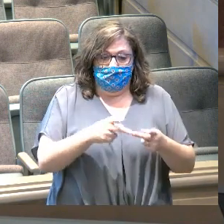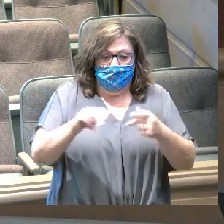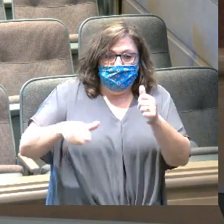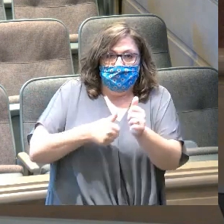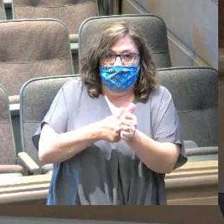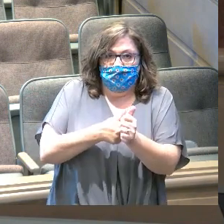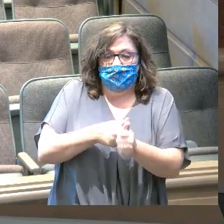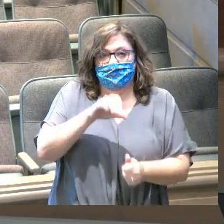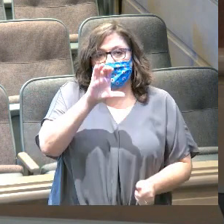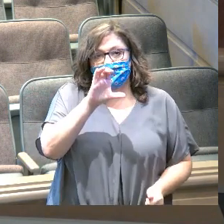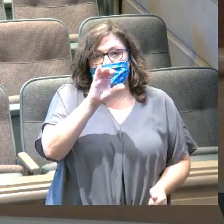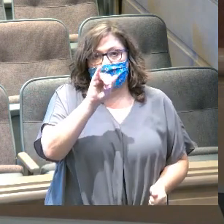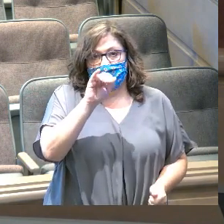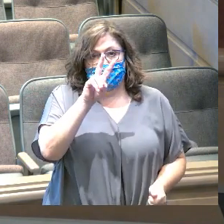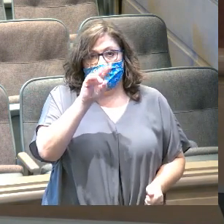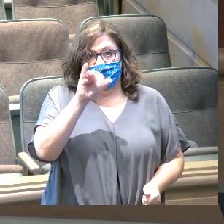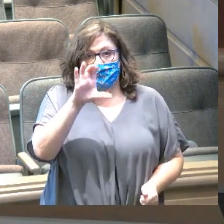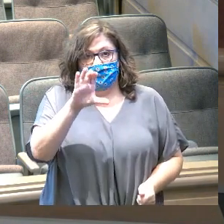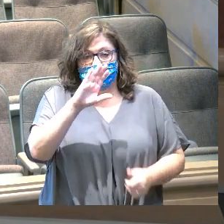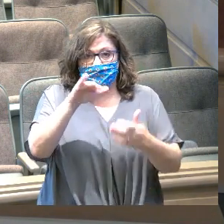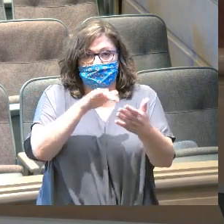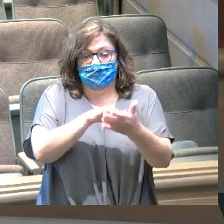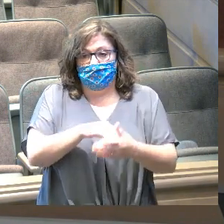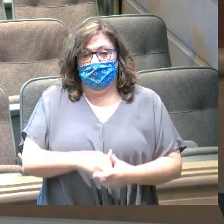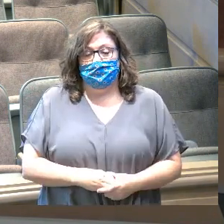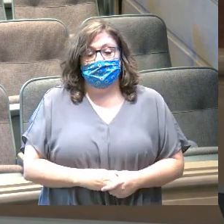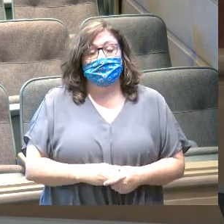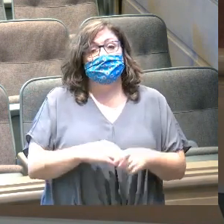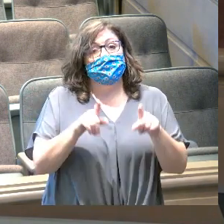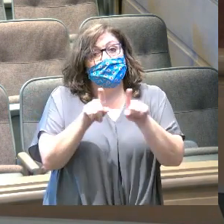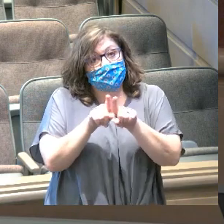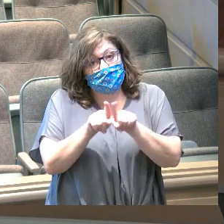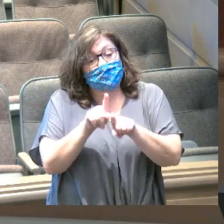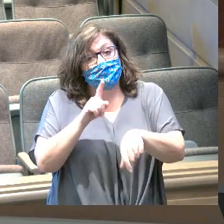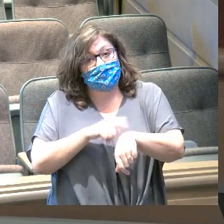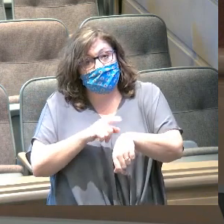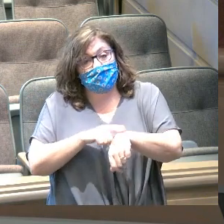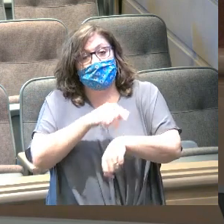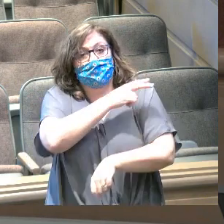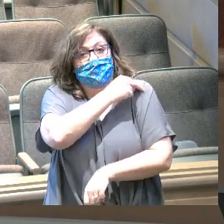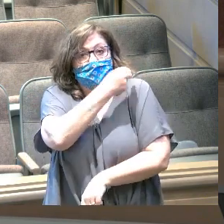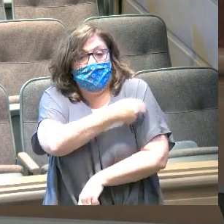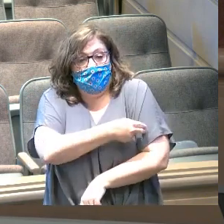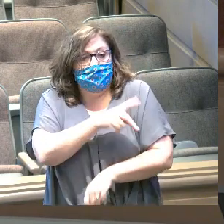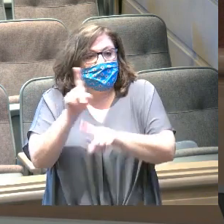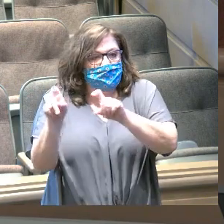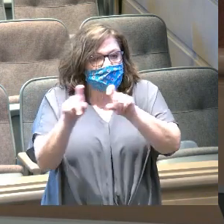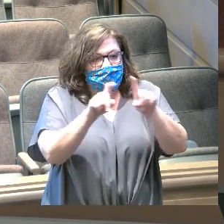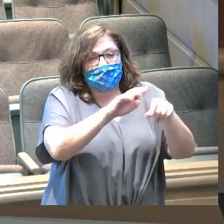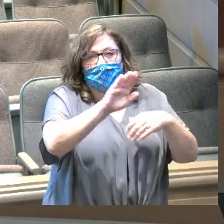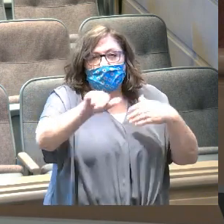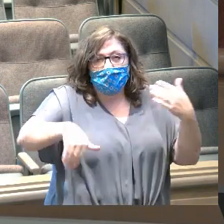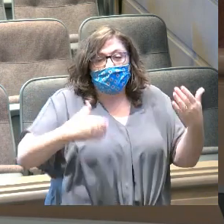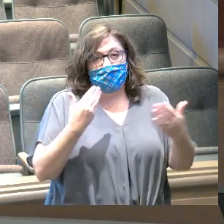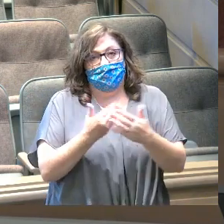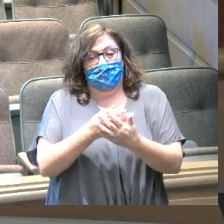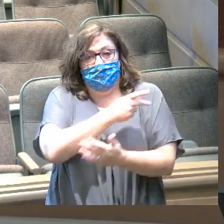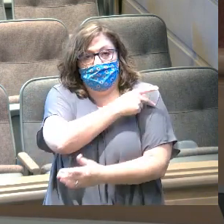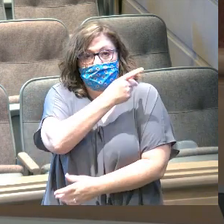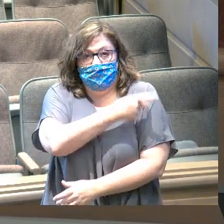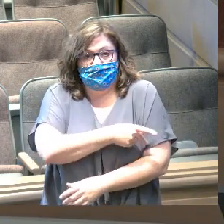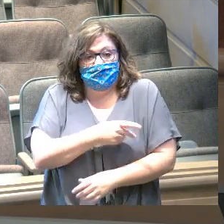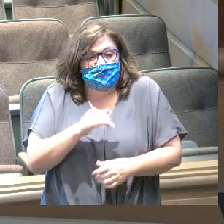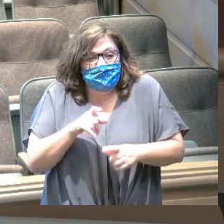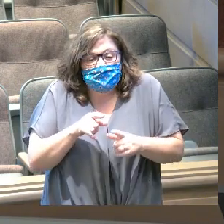Center. Likewise, Phoebe Putney is testing every patient in the hospital as a precaution. What